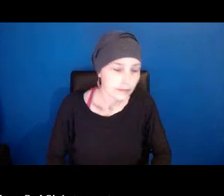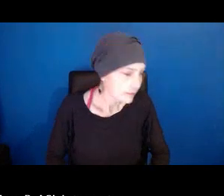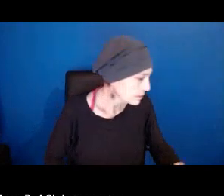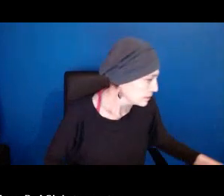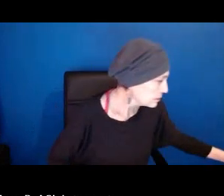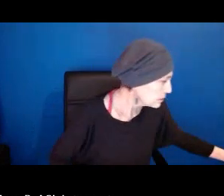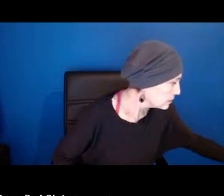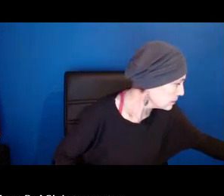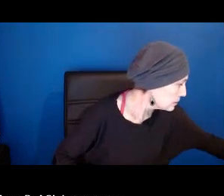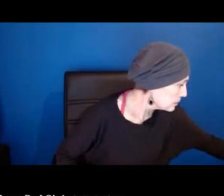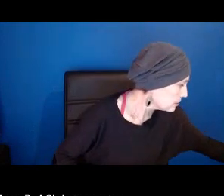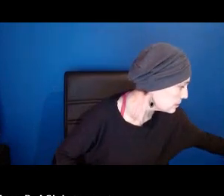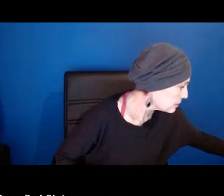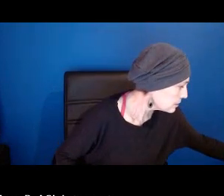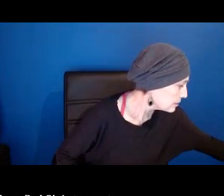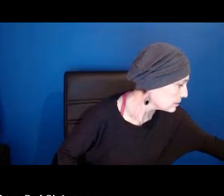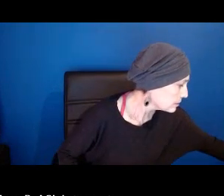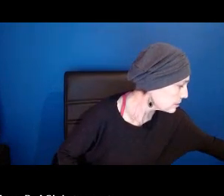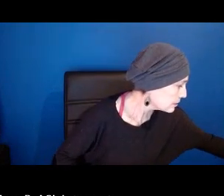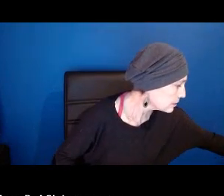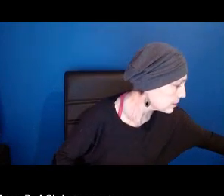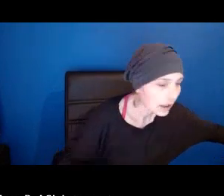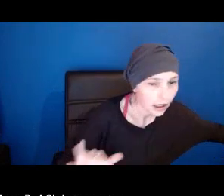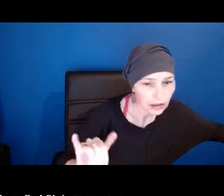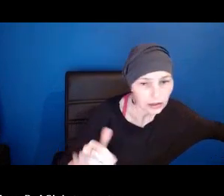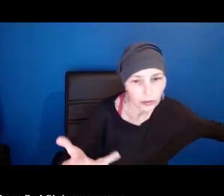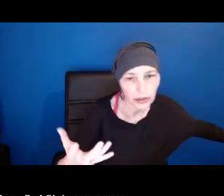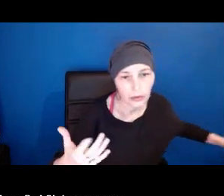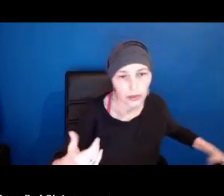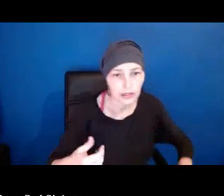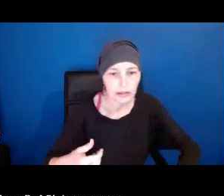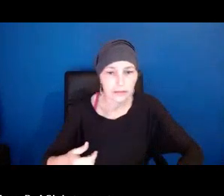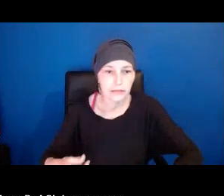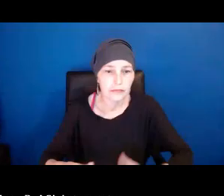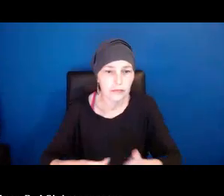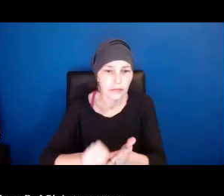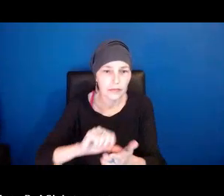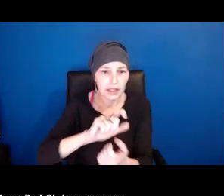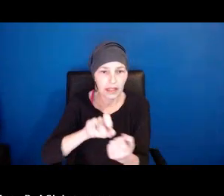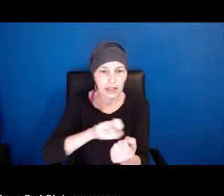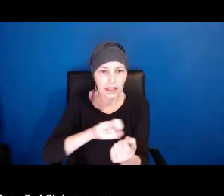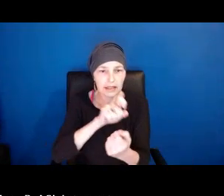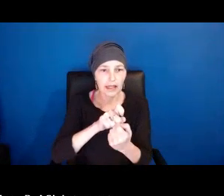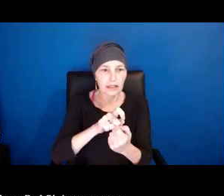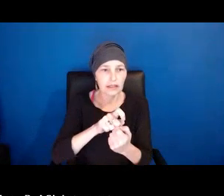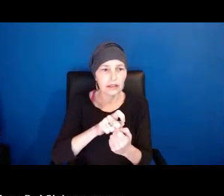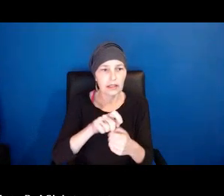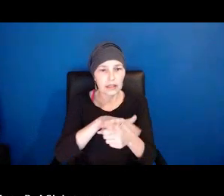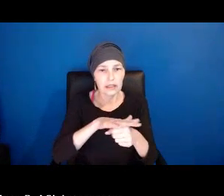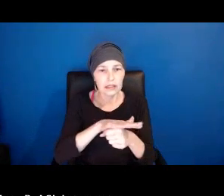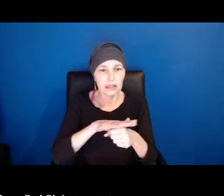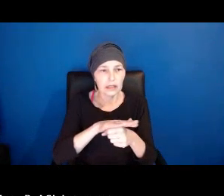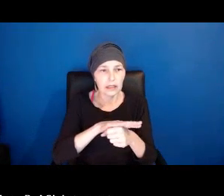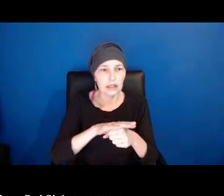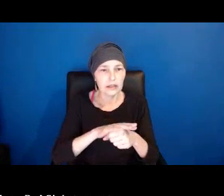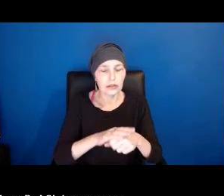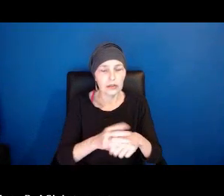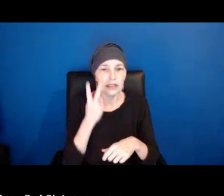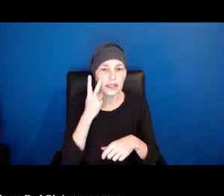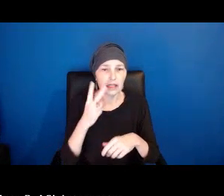We wanted to spend a minute zooming in a little bit on those exact zones within SoCalGas's territory. So on the top row